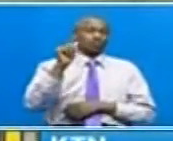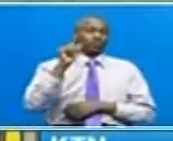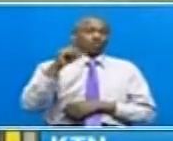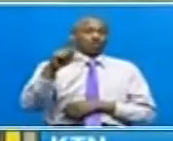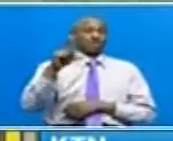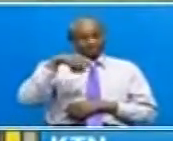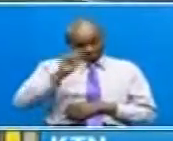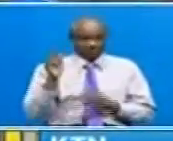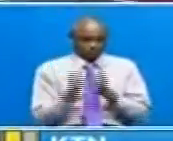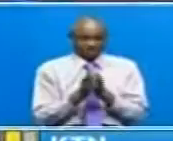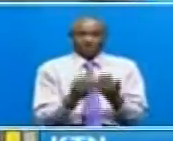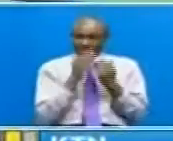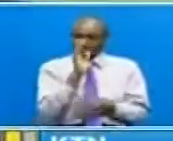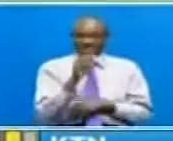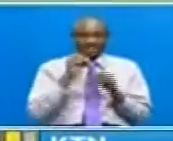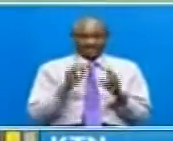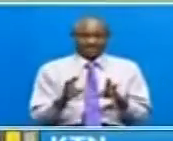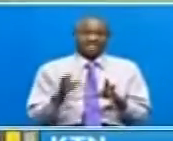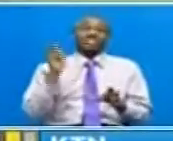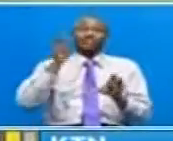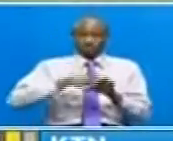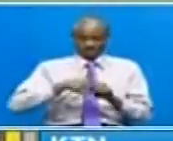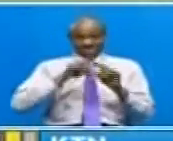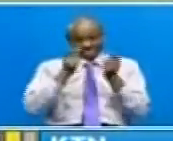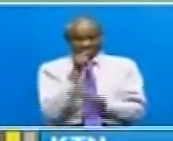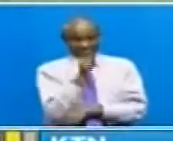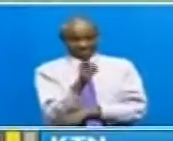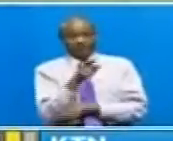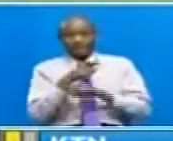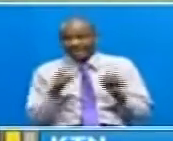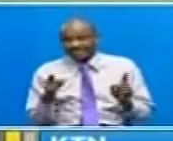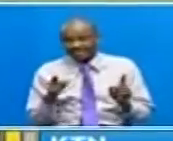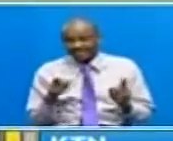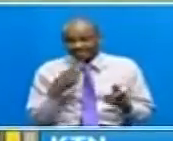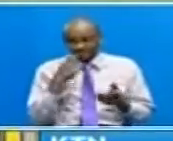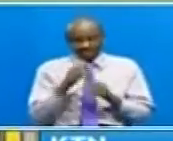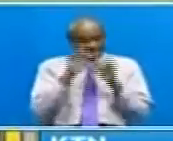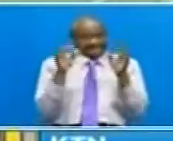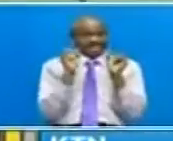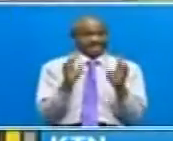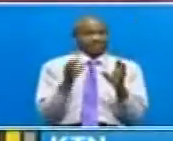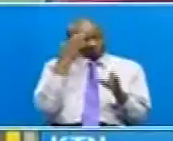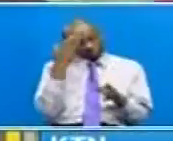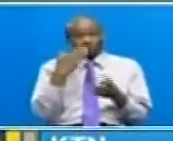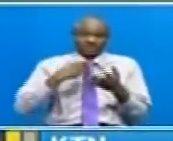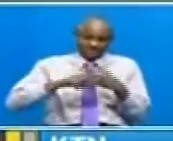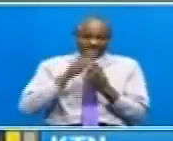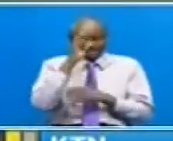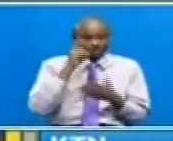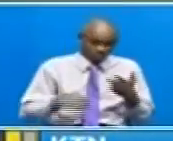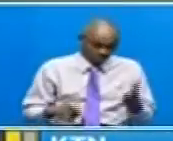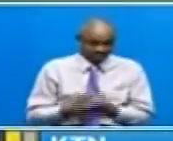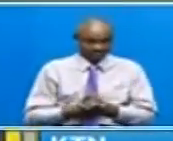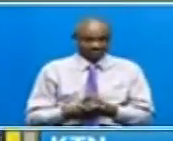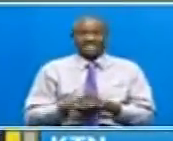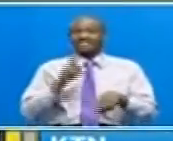experienced skipper Wilson Kopondo, who has since rejoined the team training, although it remains unclear if he will start on Sunday. Kopondo coming